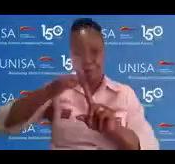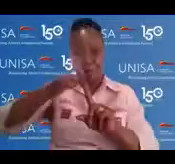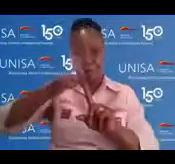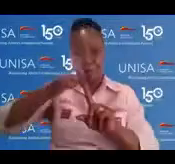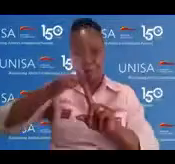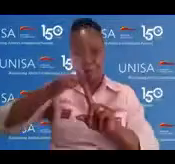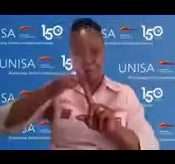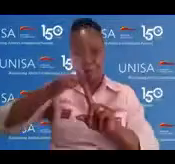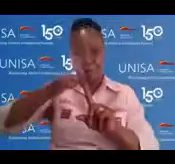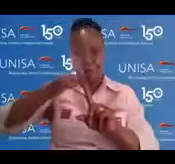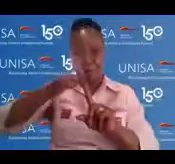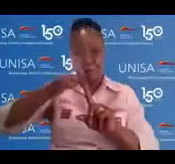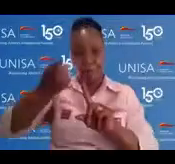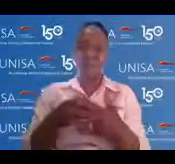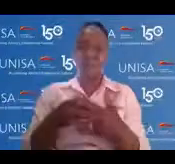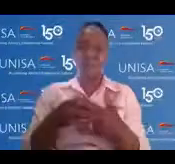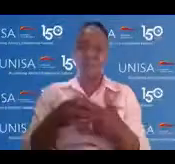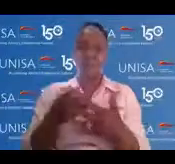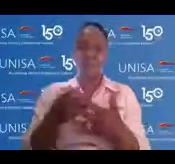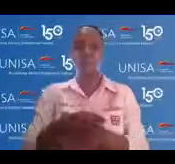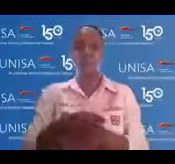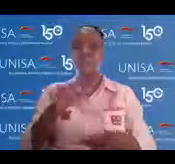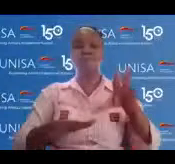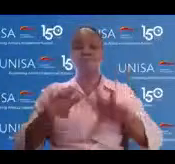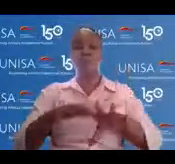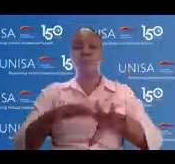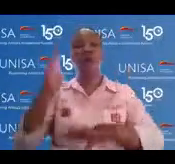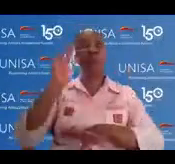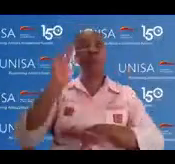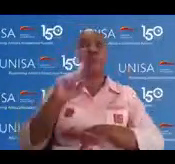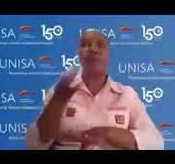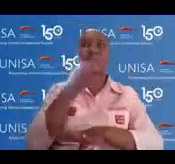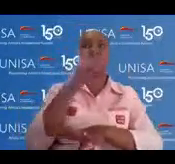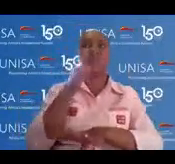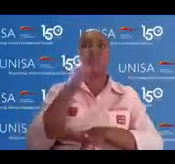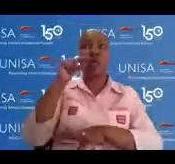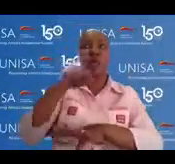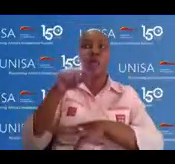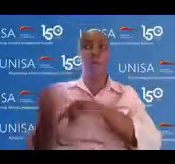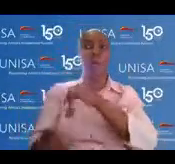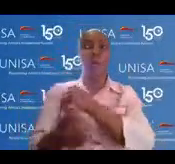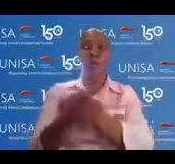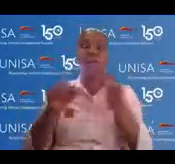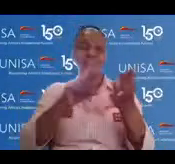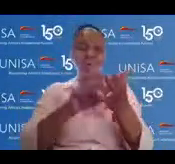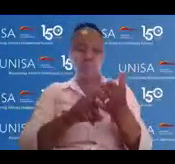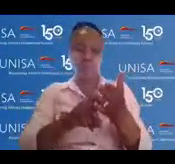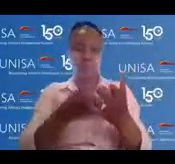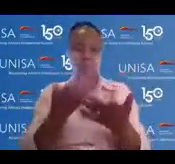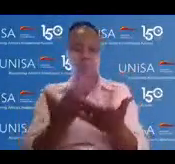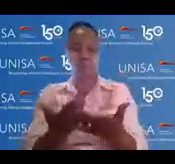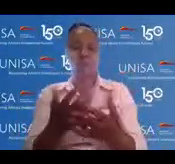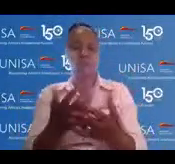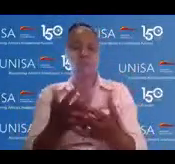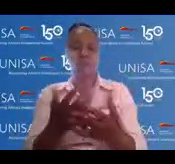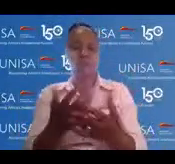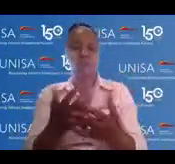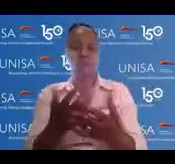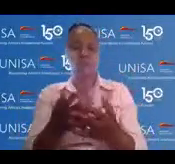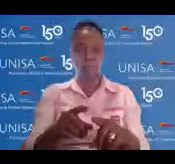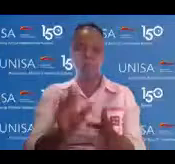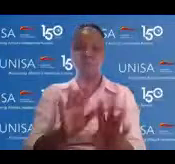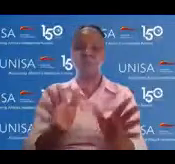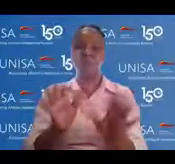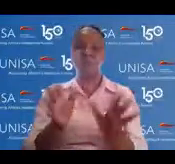panic. You just say, all right, I remember what David said I must do. Click on the symbol, click on reset, and then allow it again. Go and